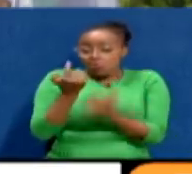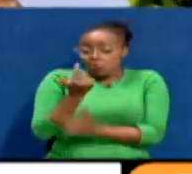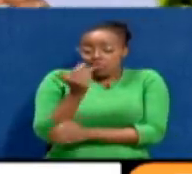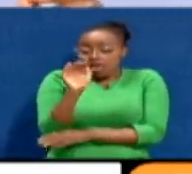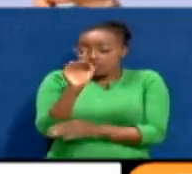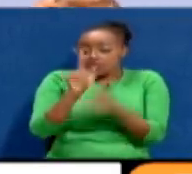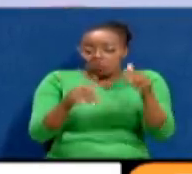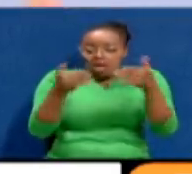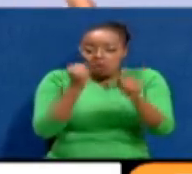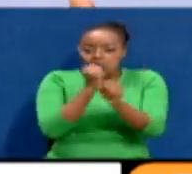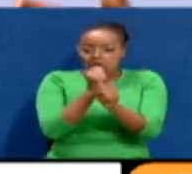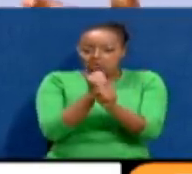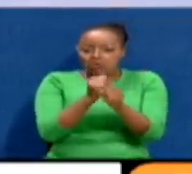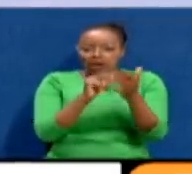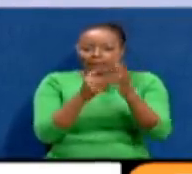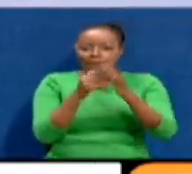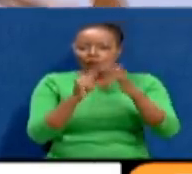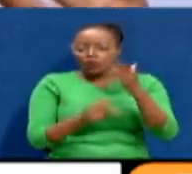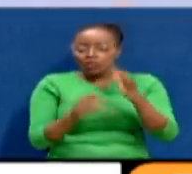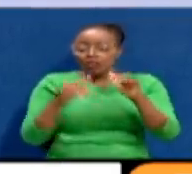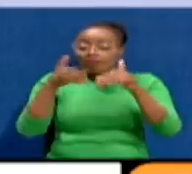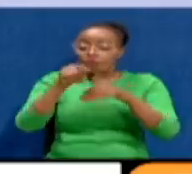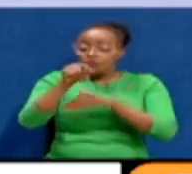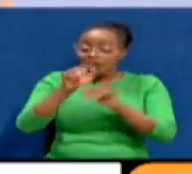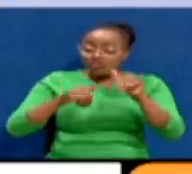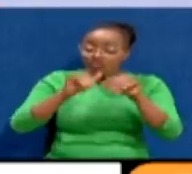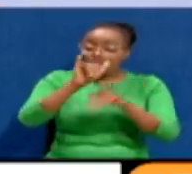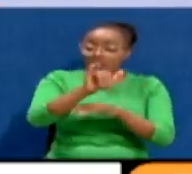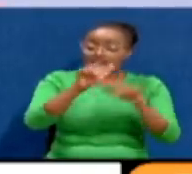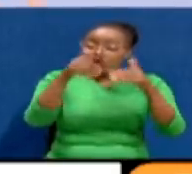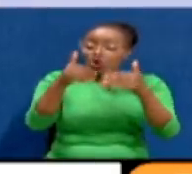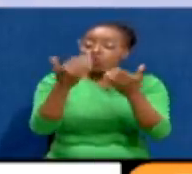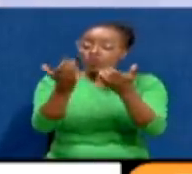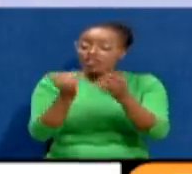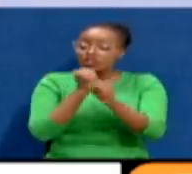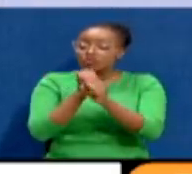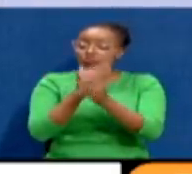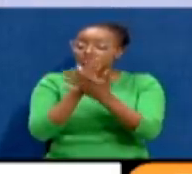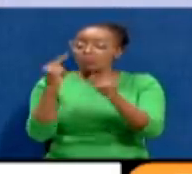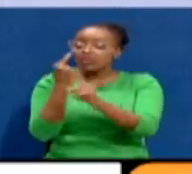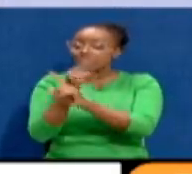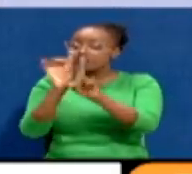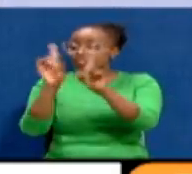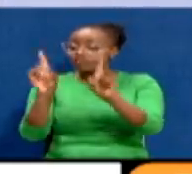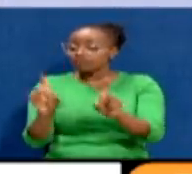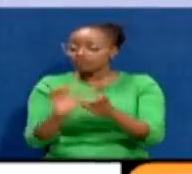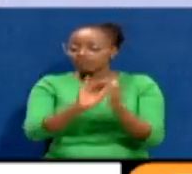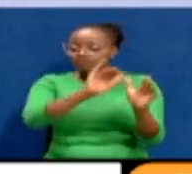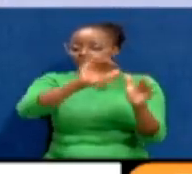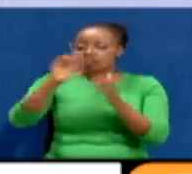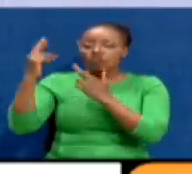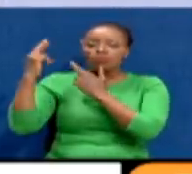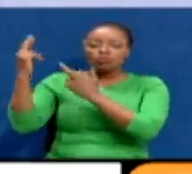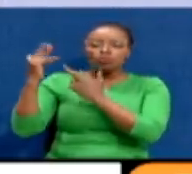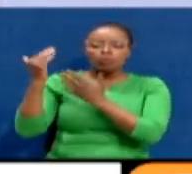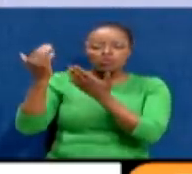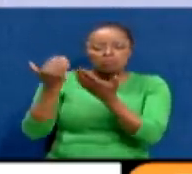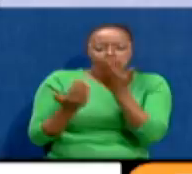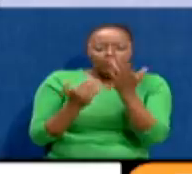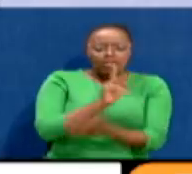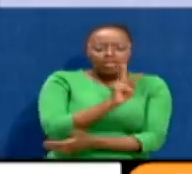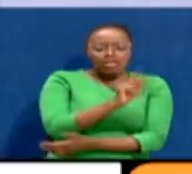way we are doing it, is it the way we should do it, or there is something else we should do? John Mbadi, I was hoping to hear from either